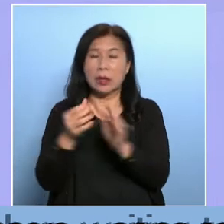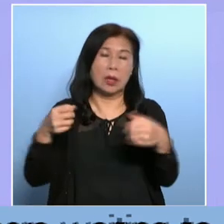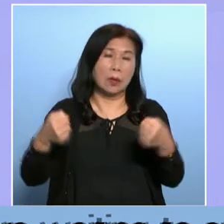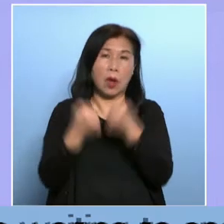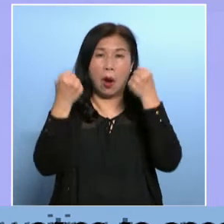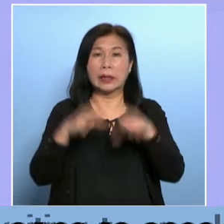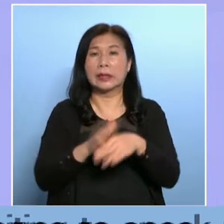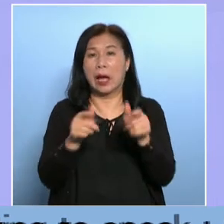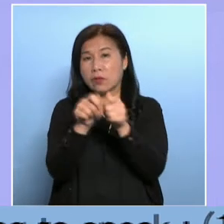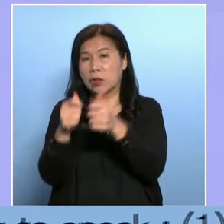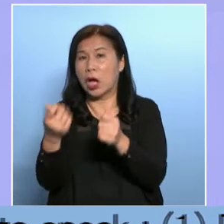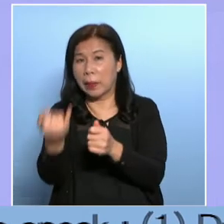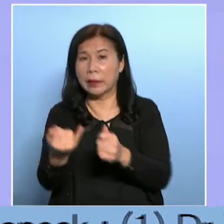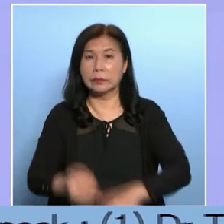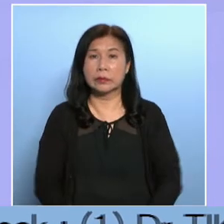our livelihood.